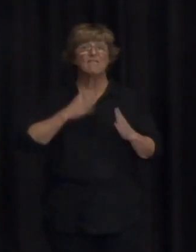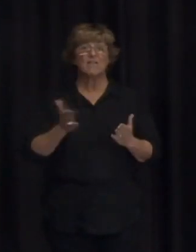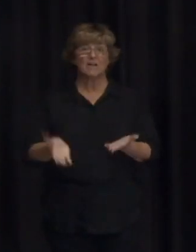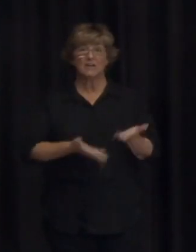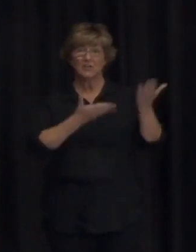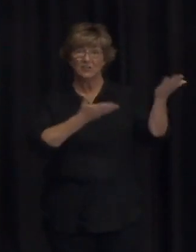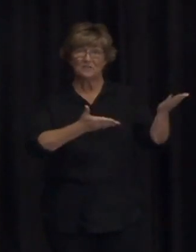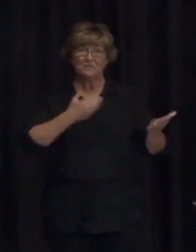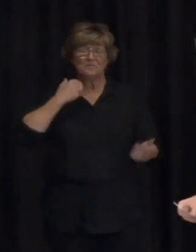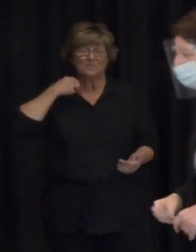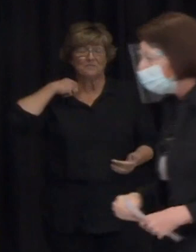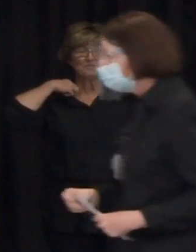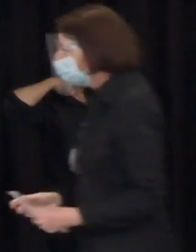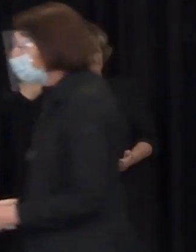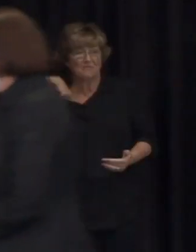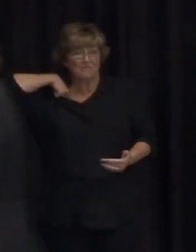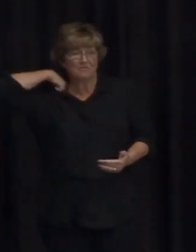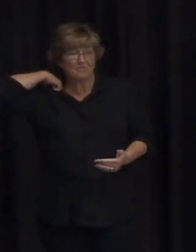Gavin Newsom.